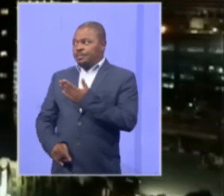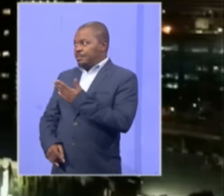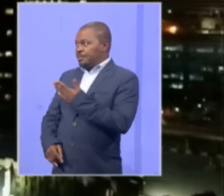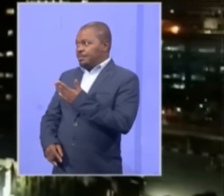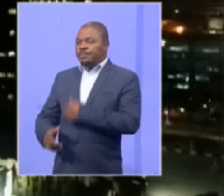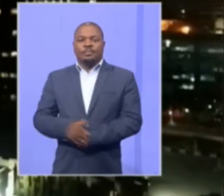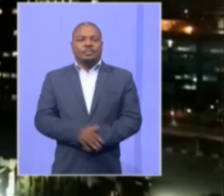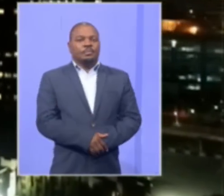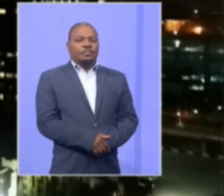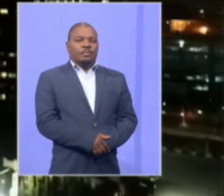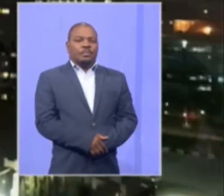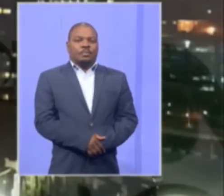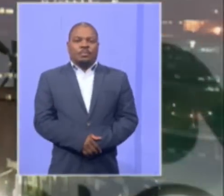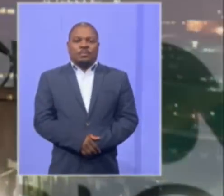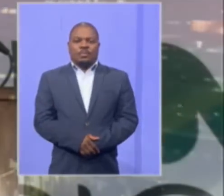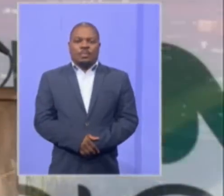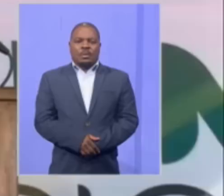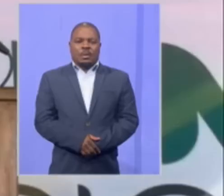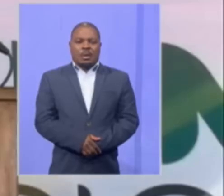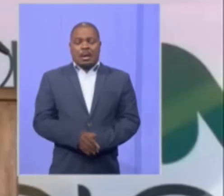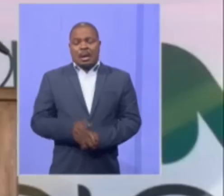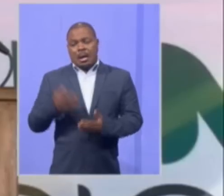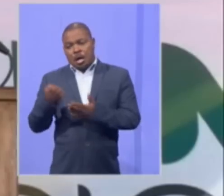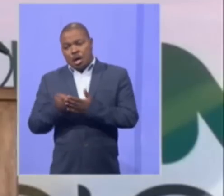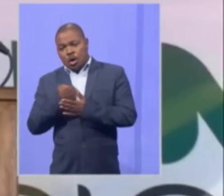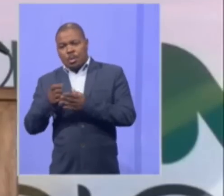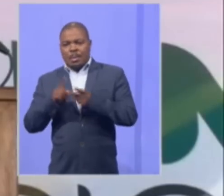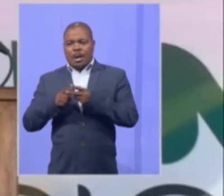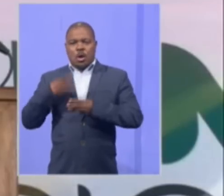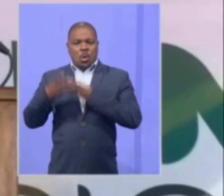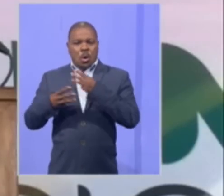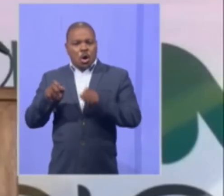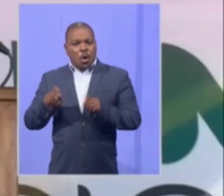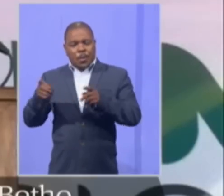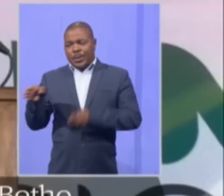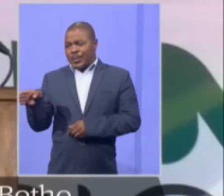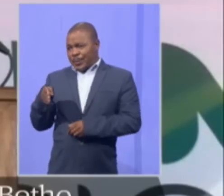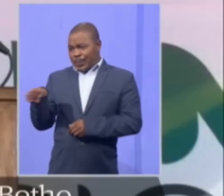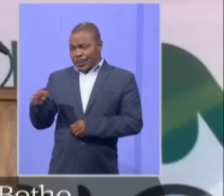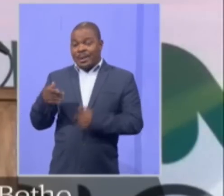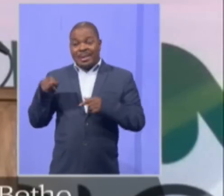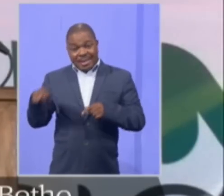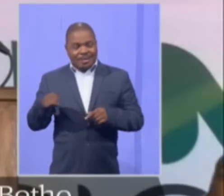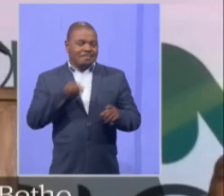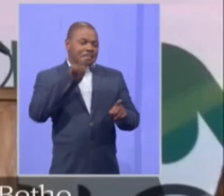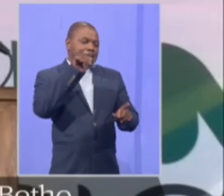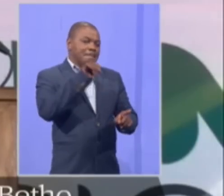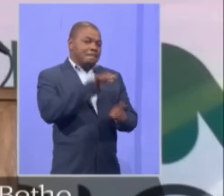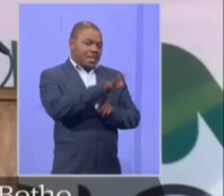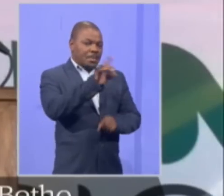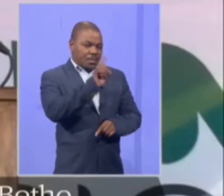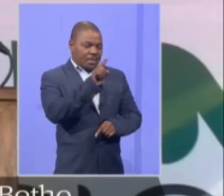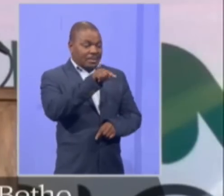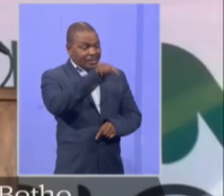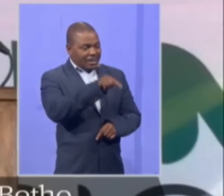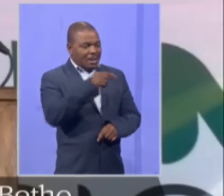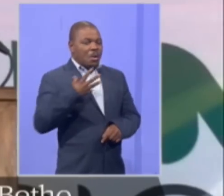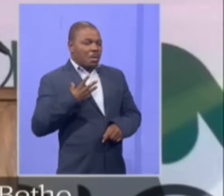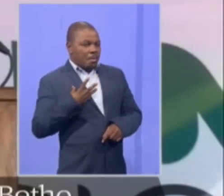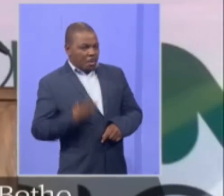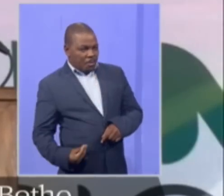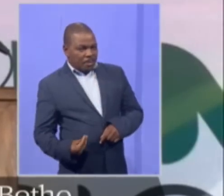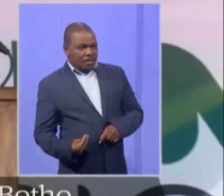tše. The lack of economic and employment opportunities has a direct correlation to